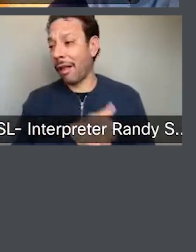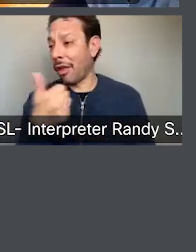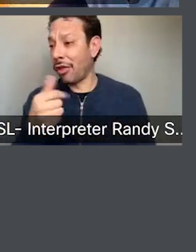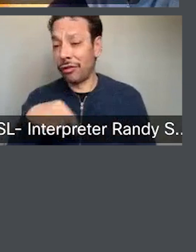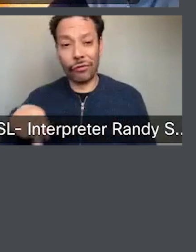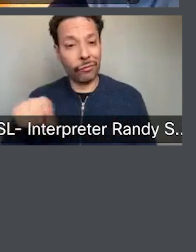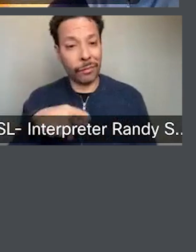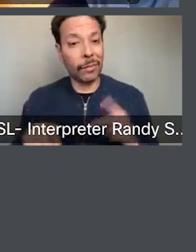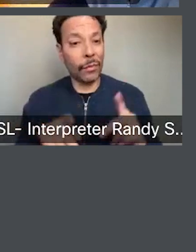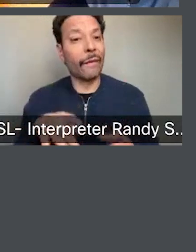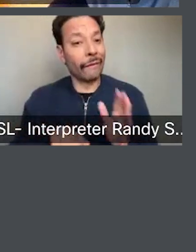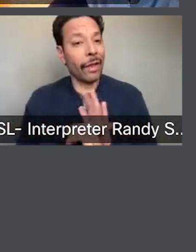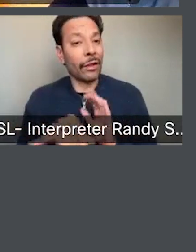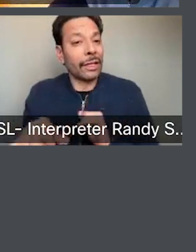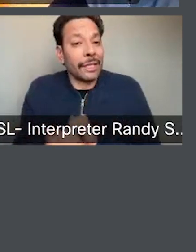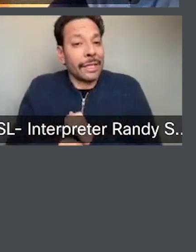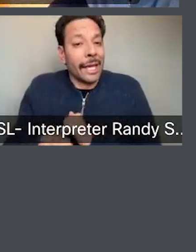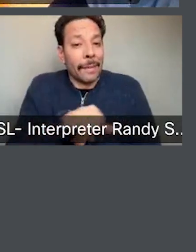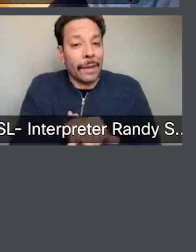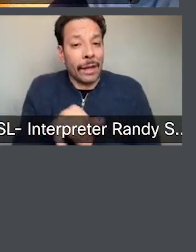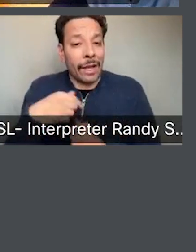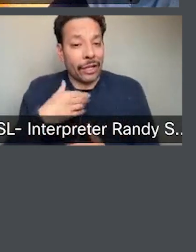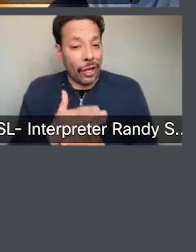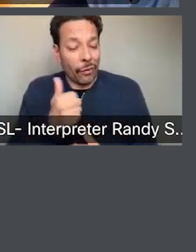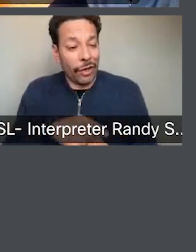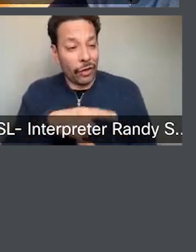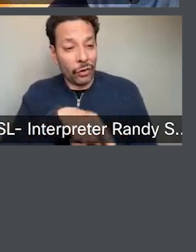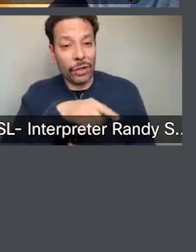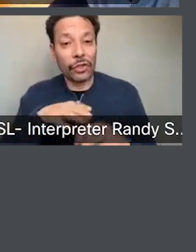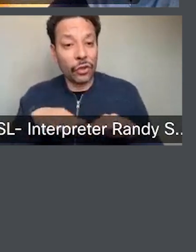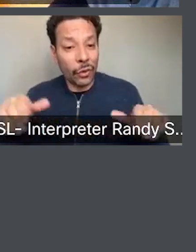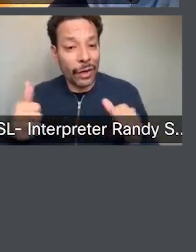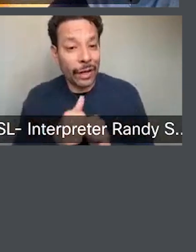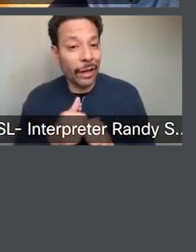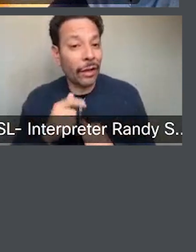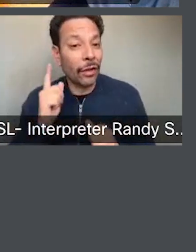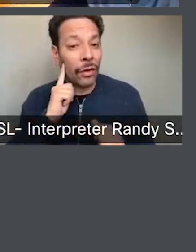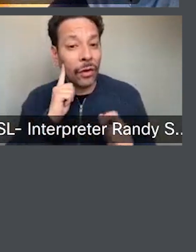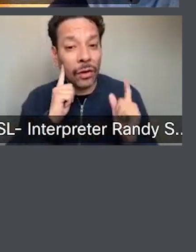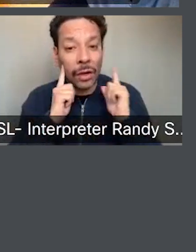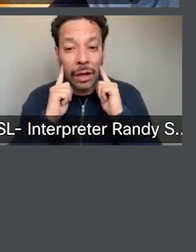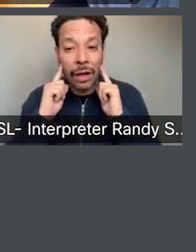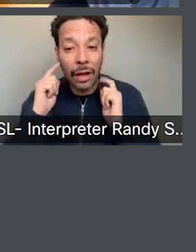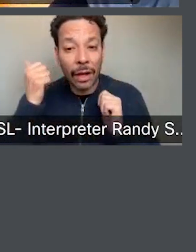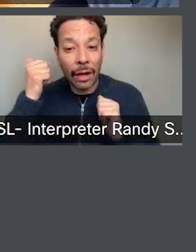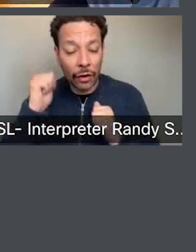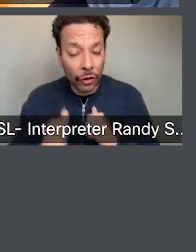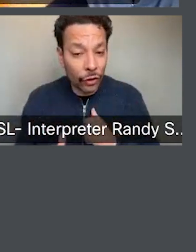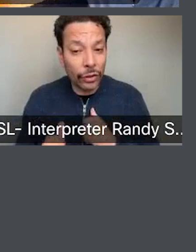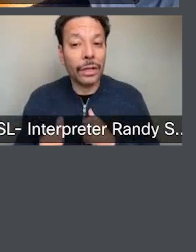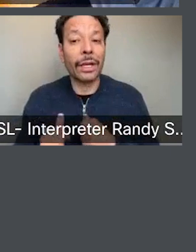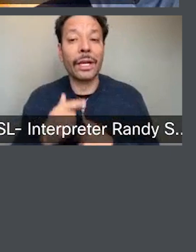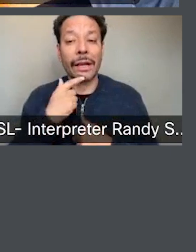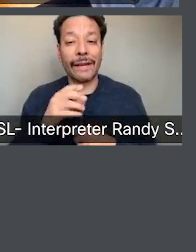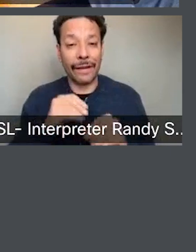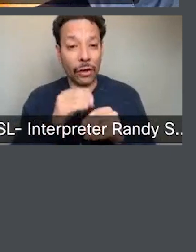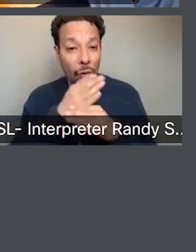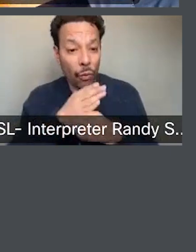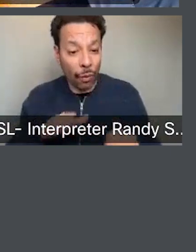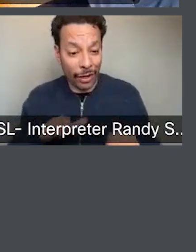you, that children, even with unilateral hearing loss, even in a quieter